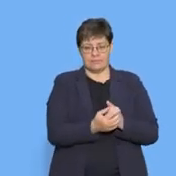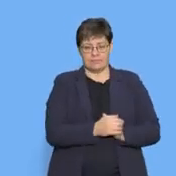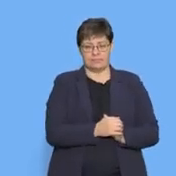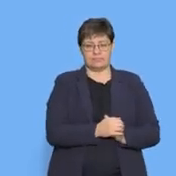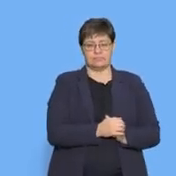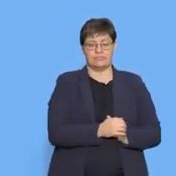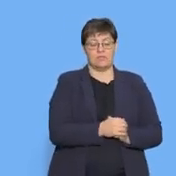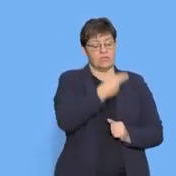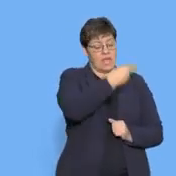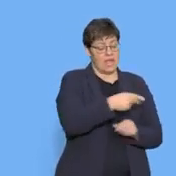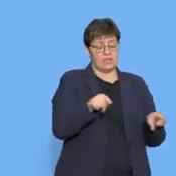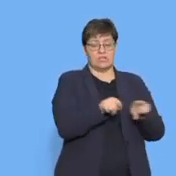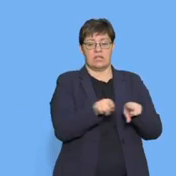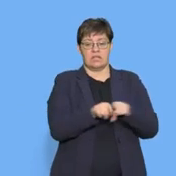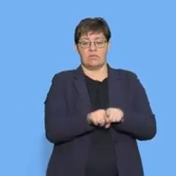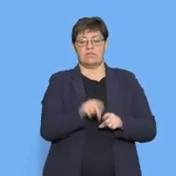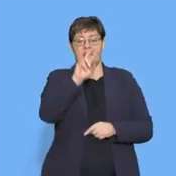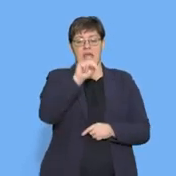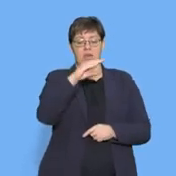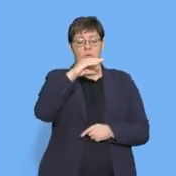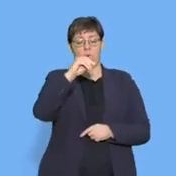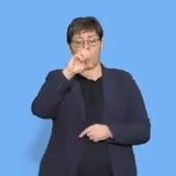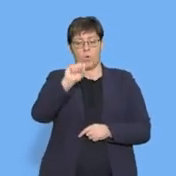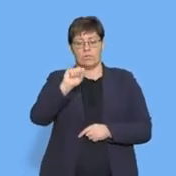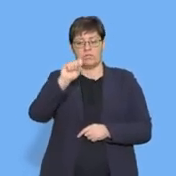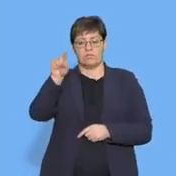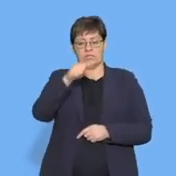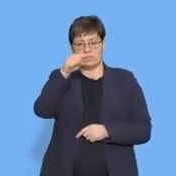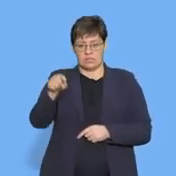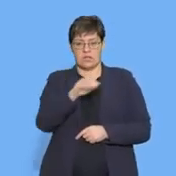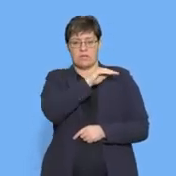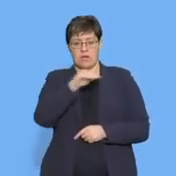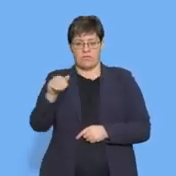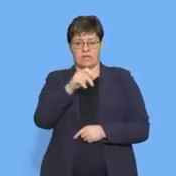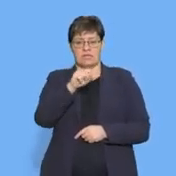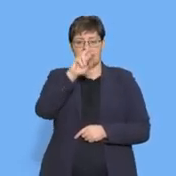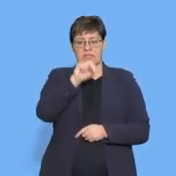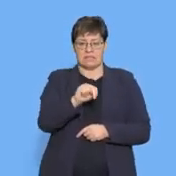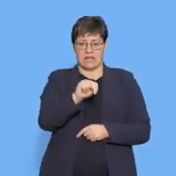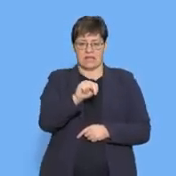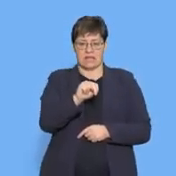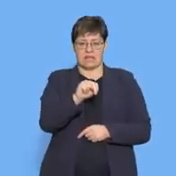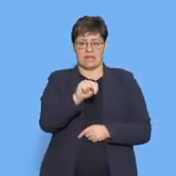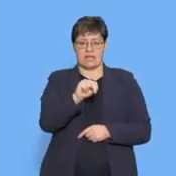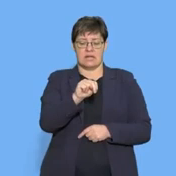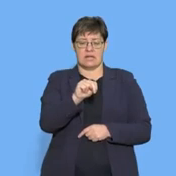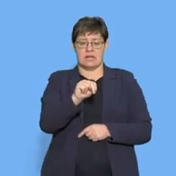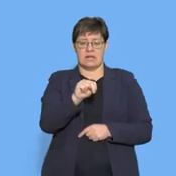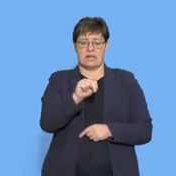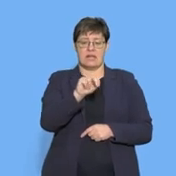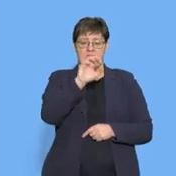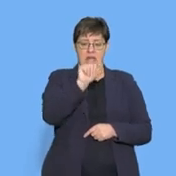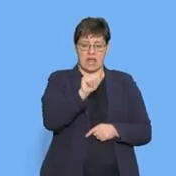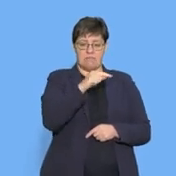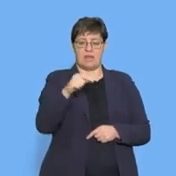let's see what happens. Okay, so n cos, sorry, it was actually that expression, the simplified version.